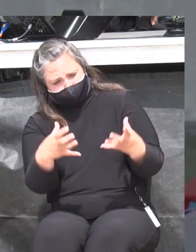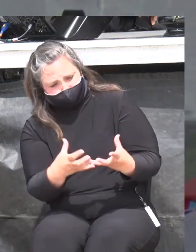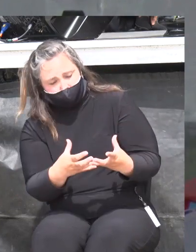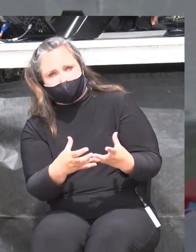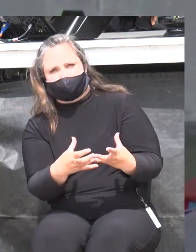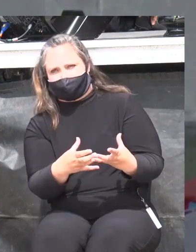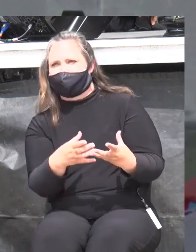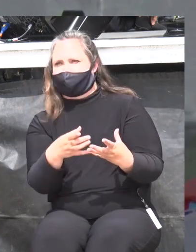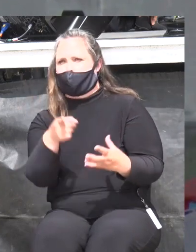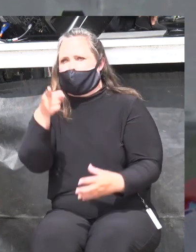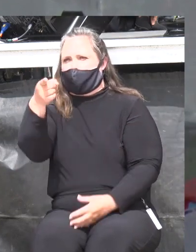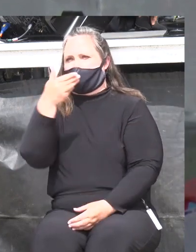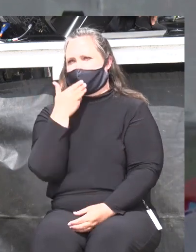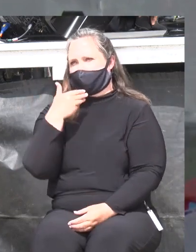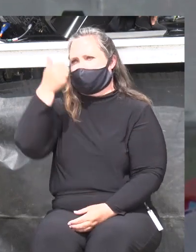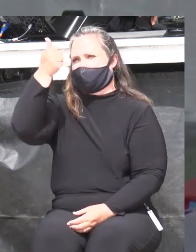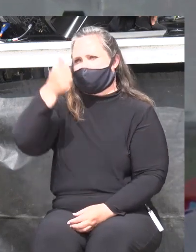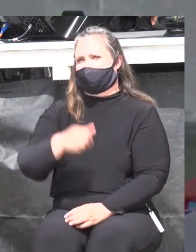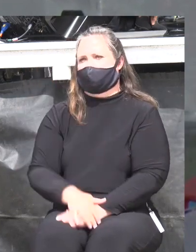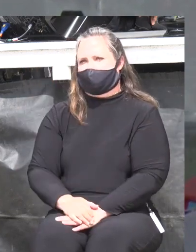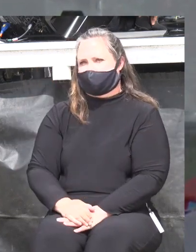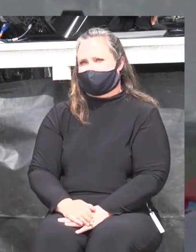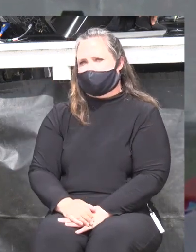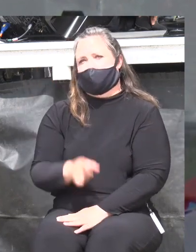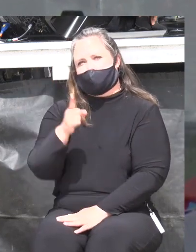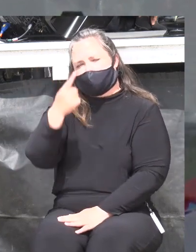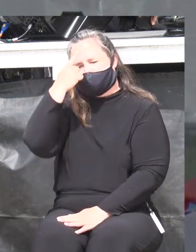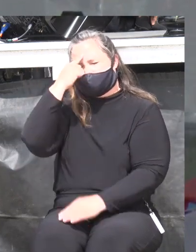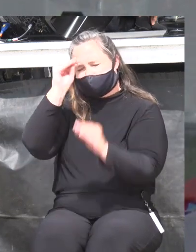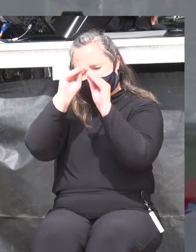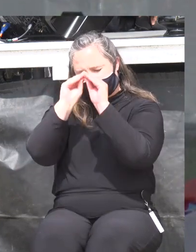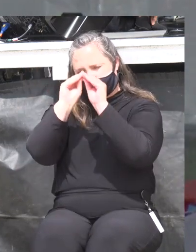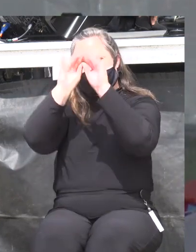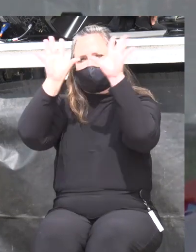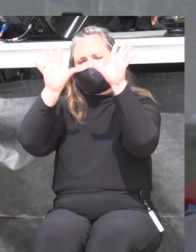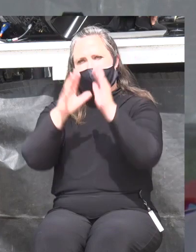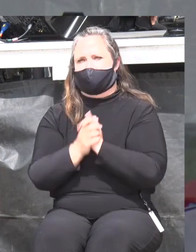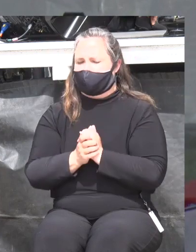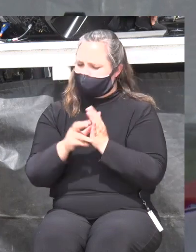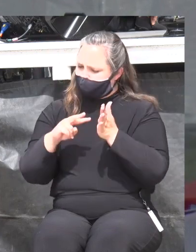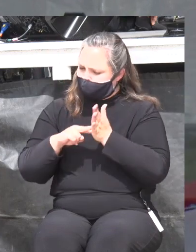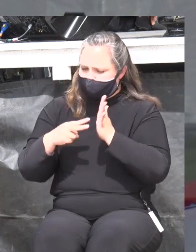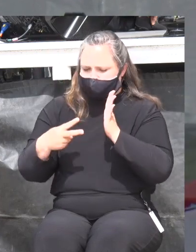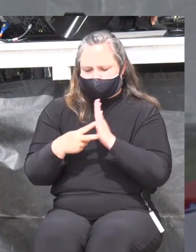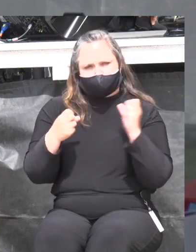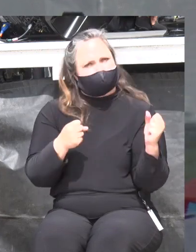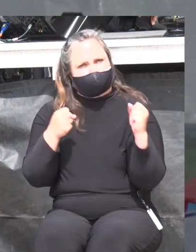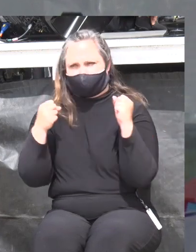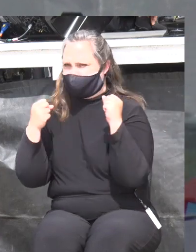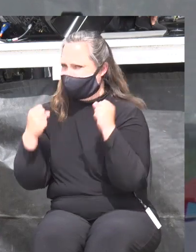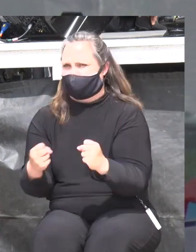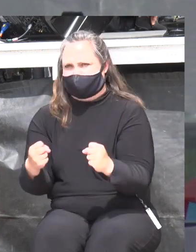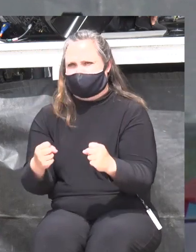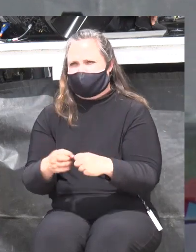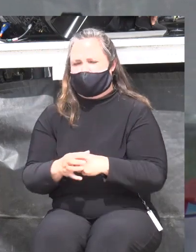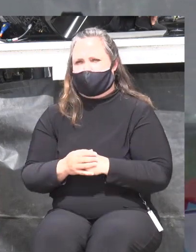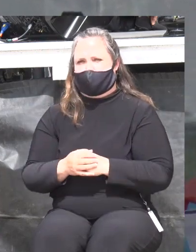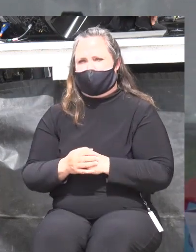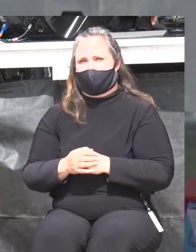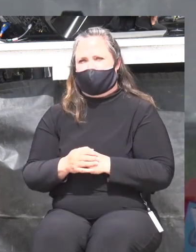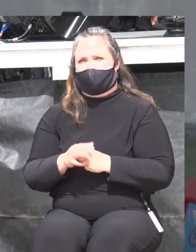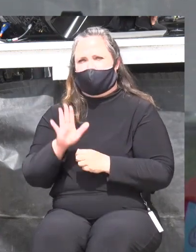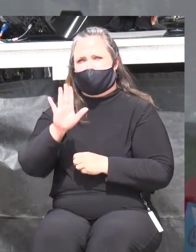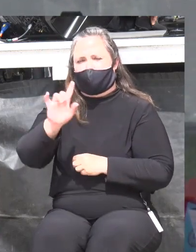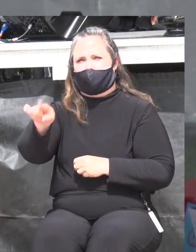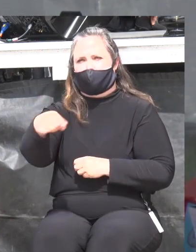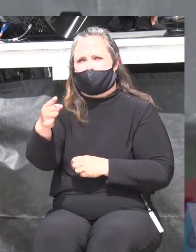better, more clear, and with such great certainty of purpose that your only real choice is